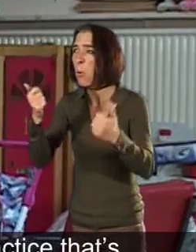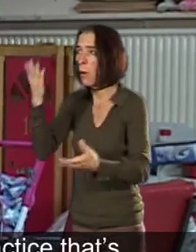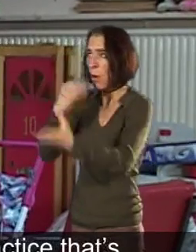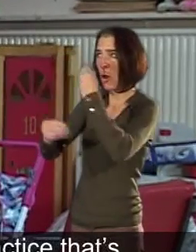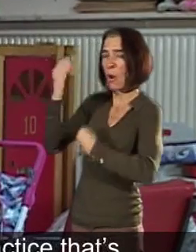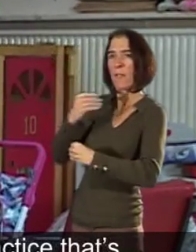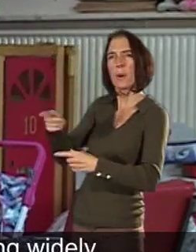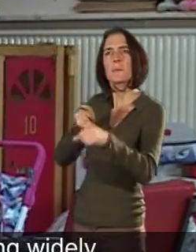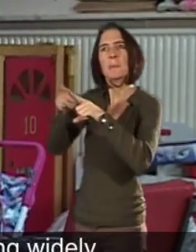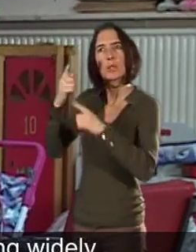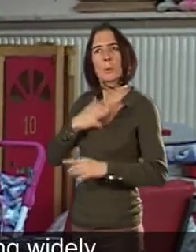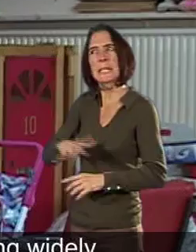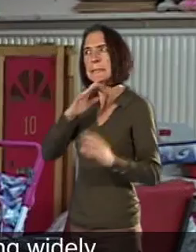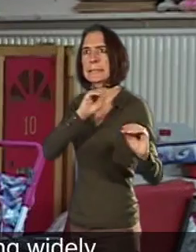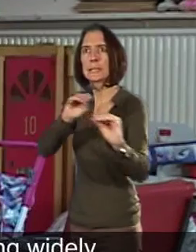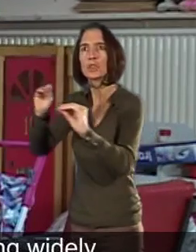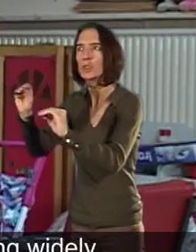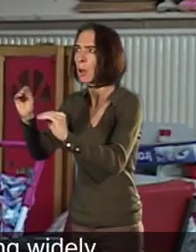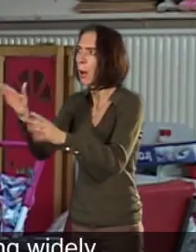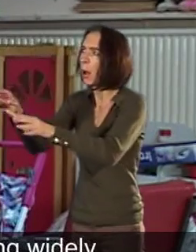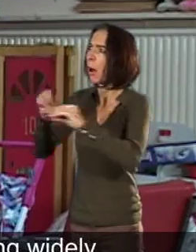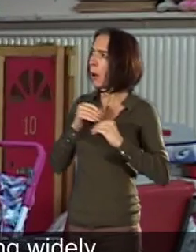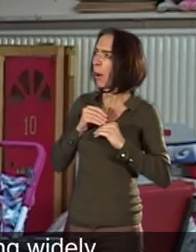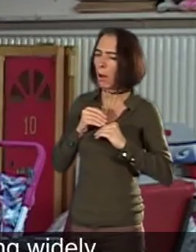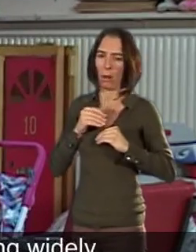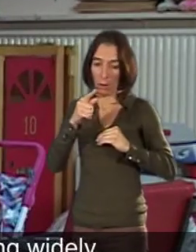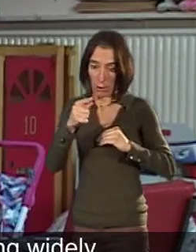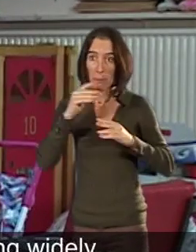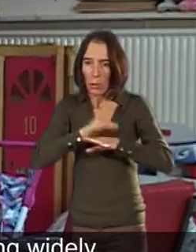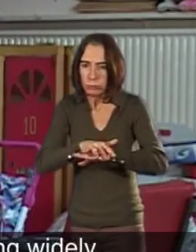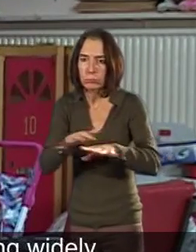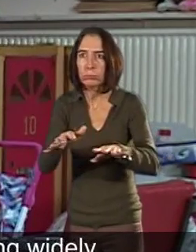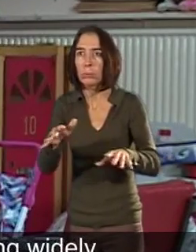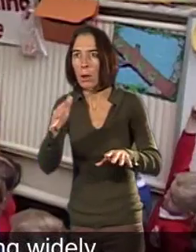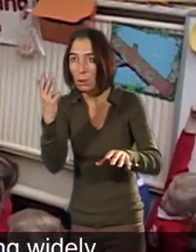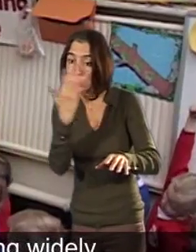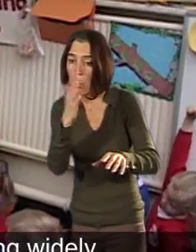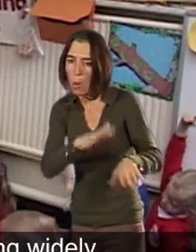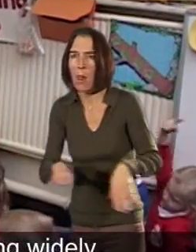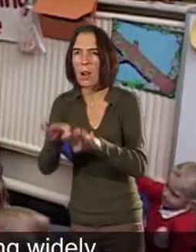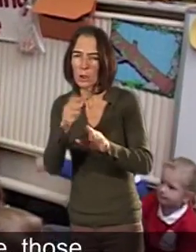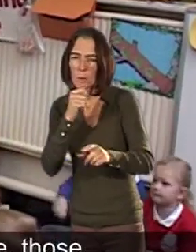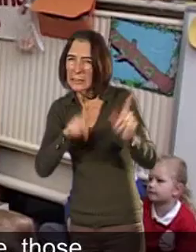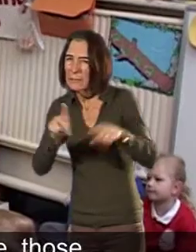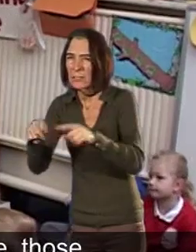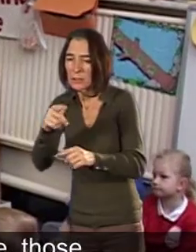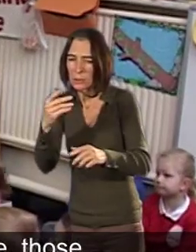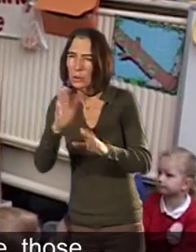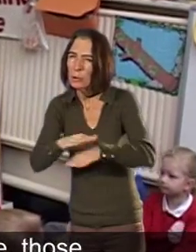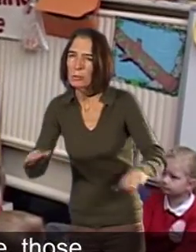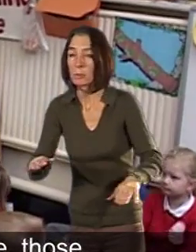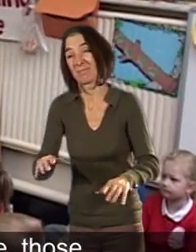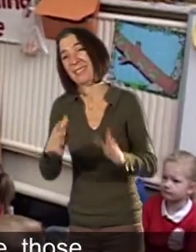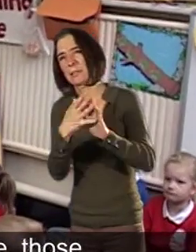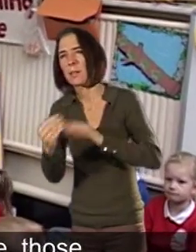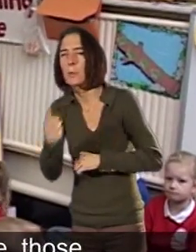through special needs teaching that's now being generalised and becoming now widely used for all sorts of children. We use the visual timetables in